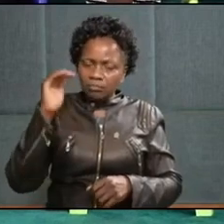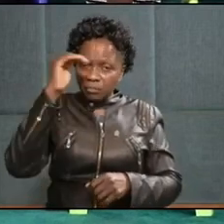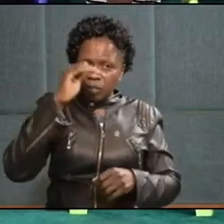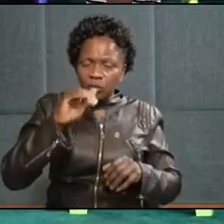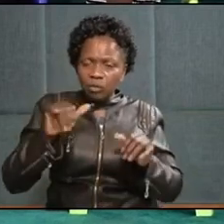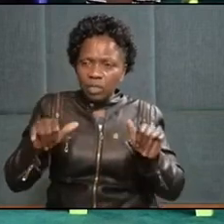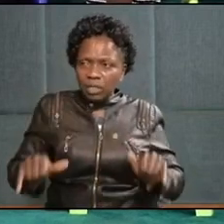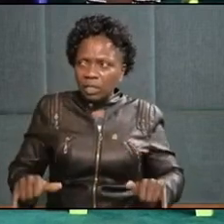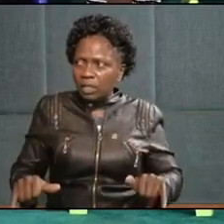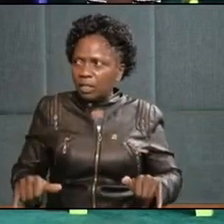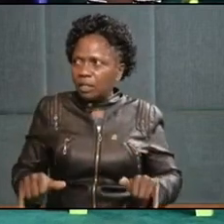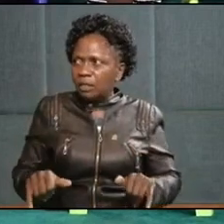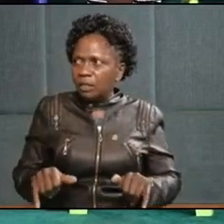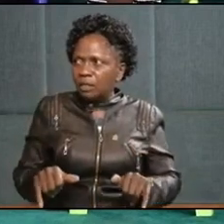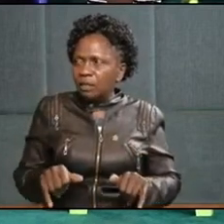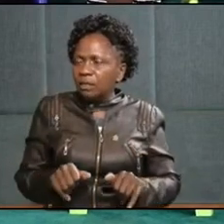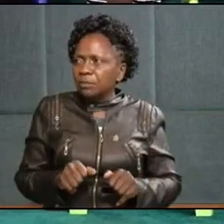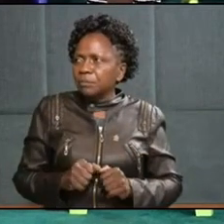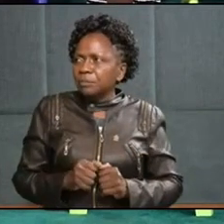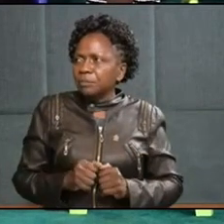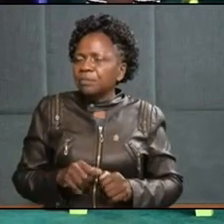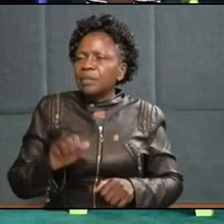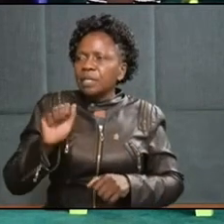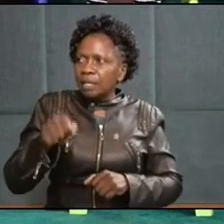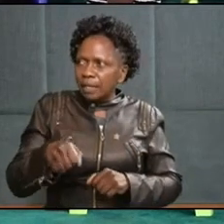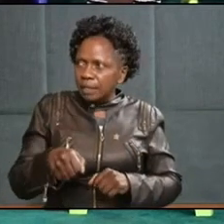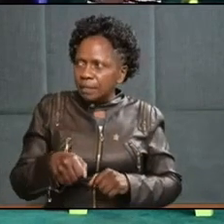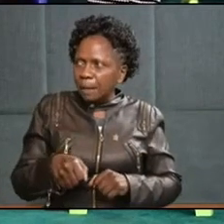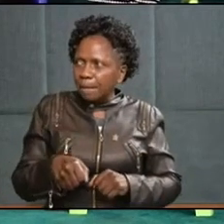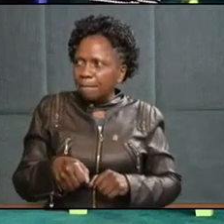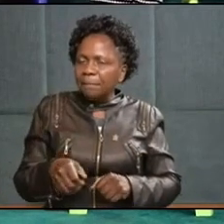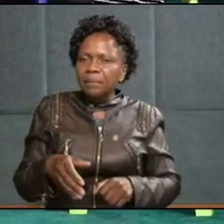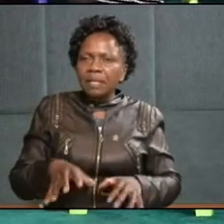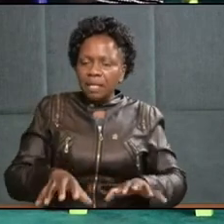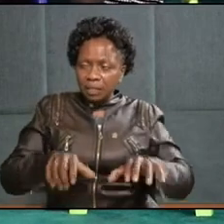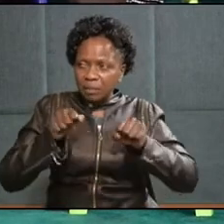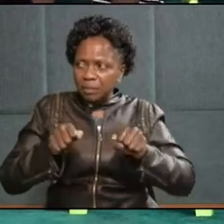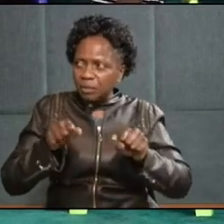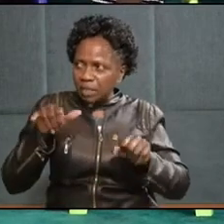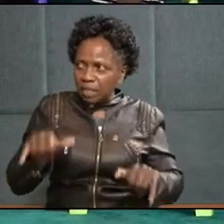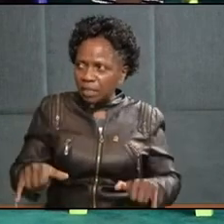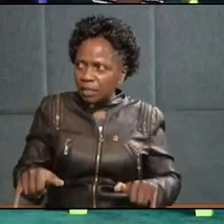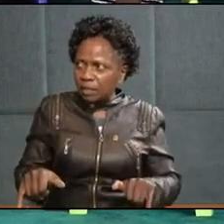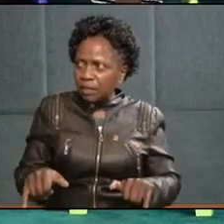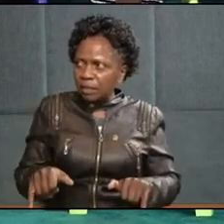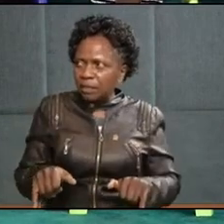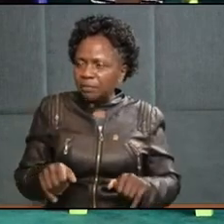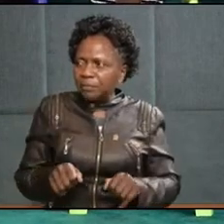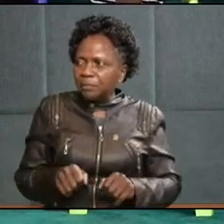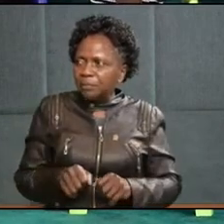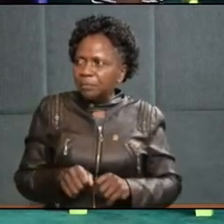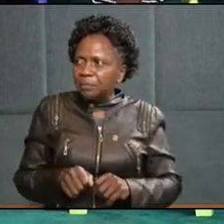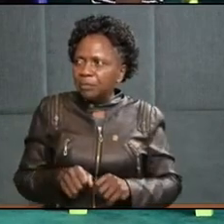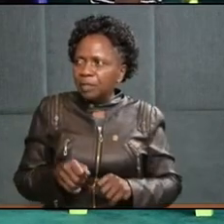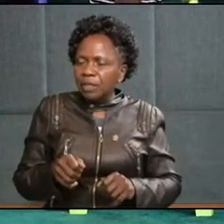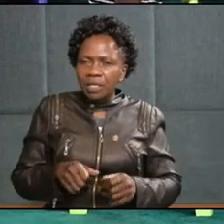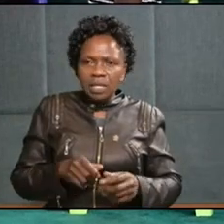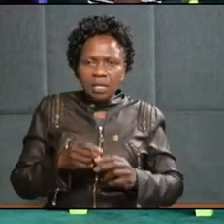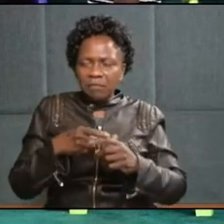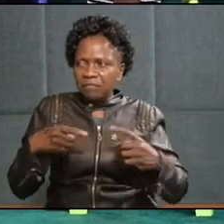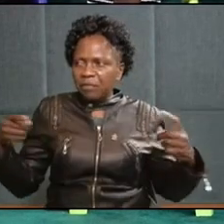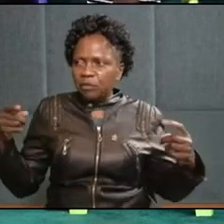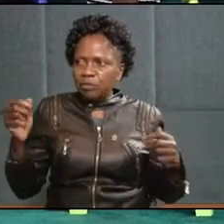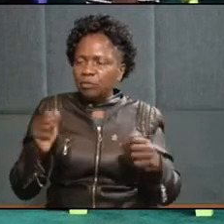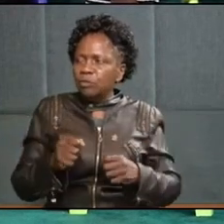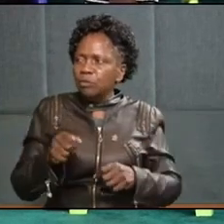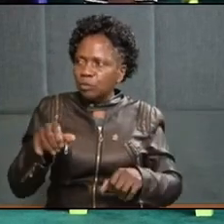with them a little bit long. Yes, and does he accept to stay, Lucinda? No, he declined. Yes, for